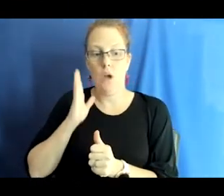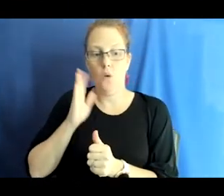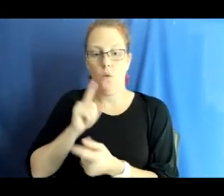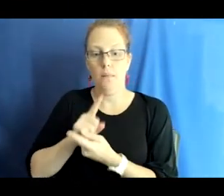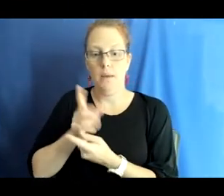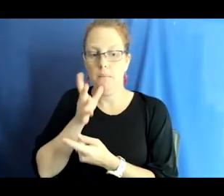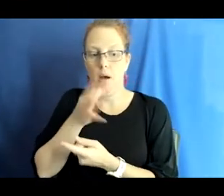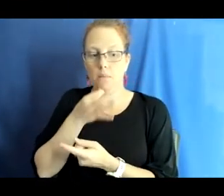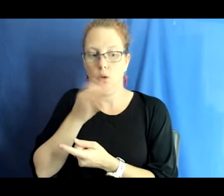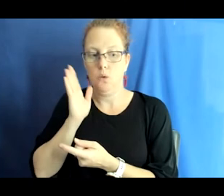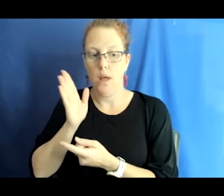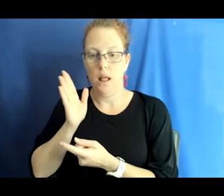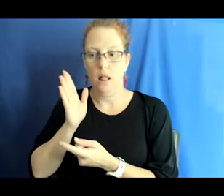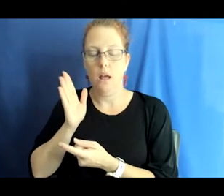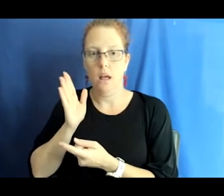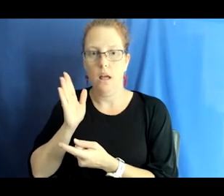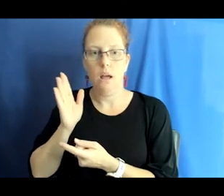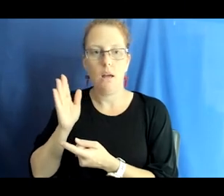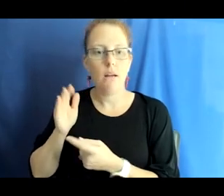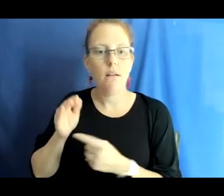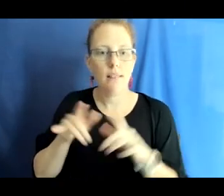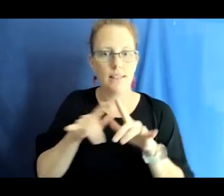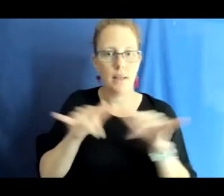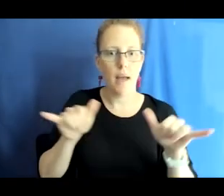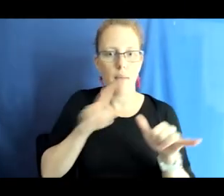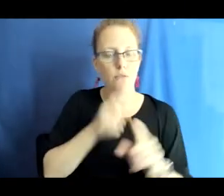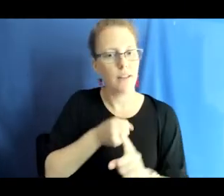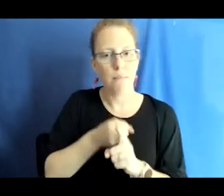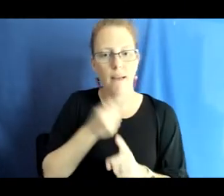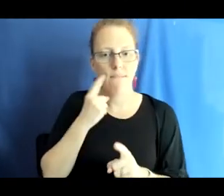was really impactful for me.